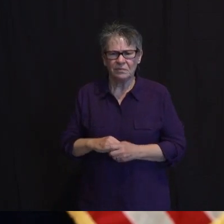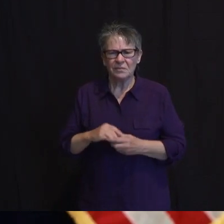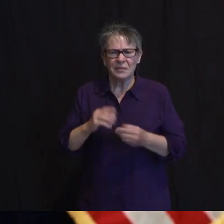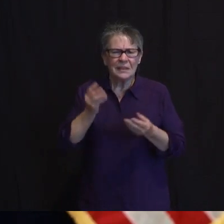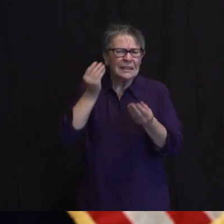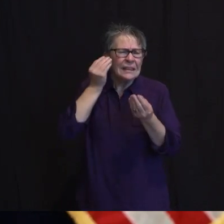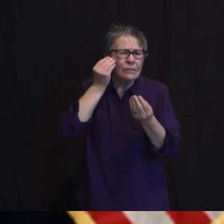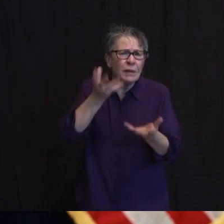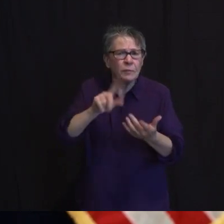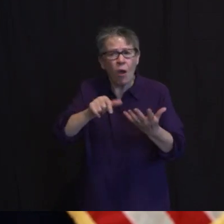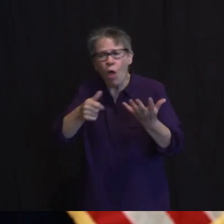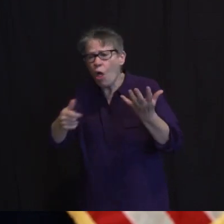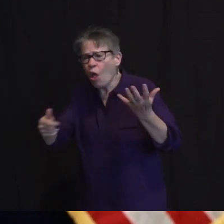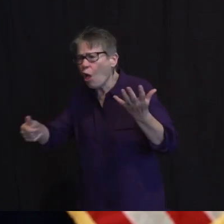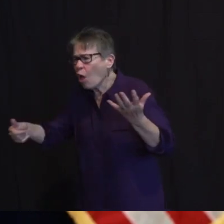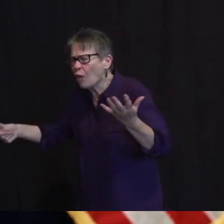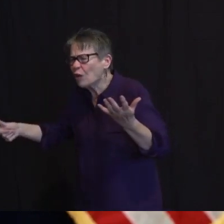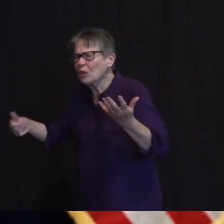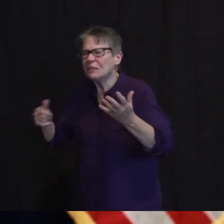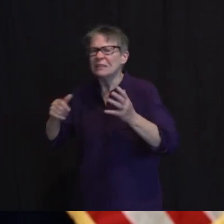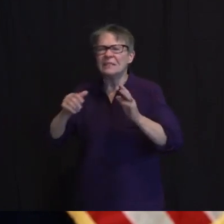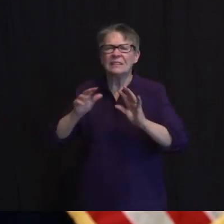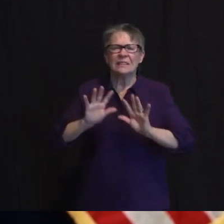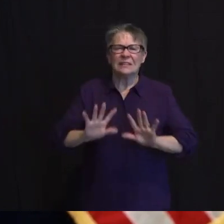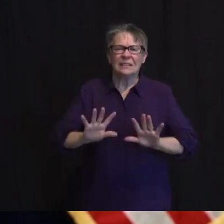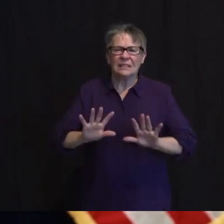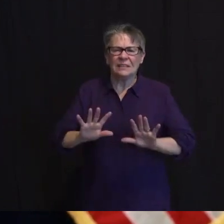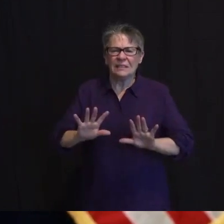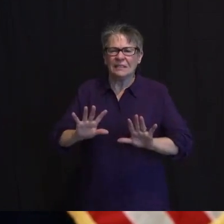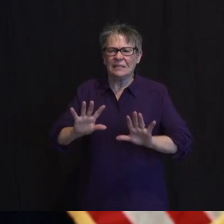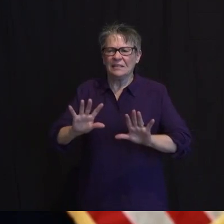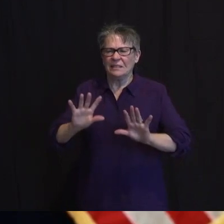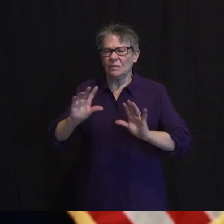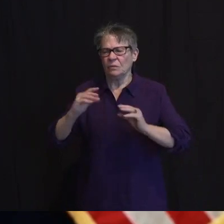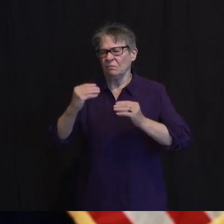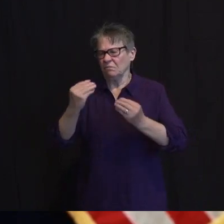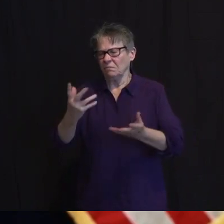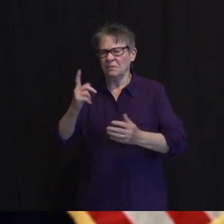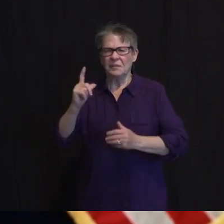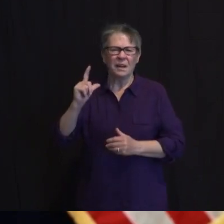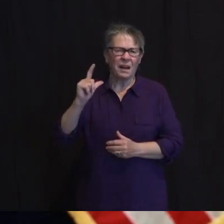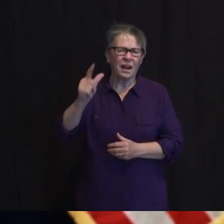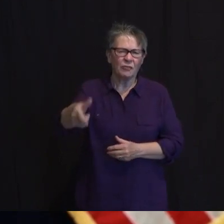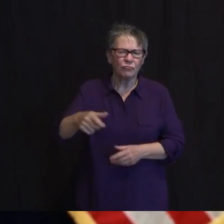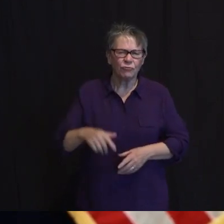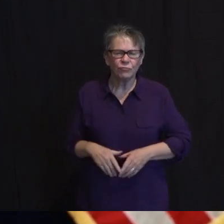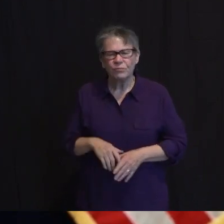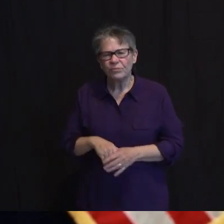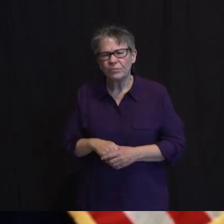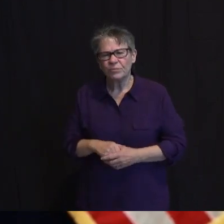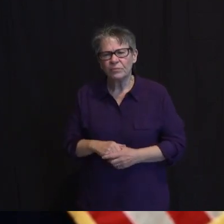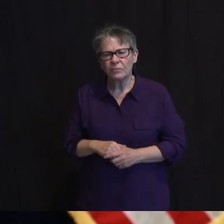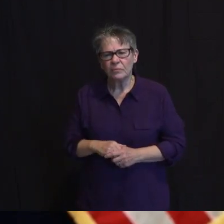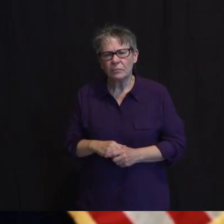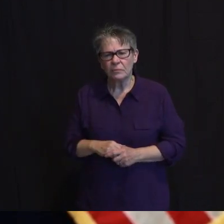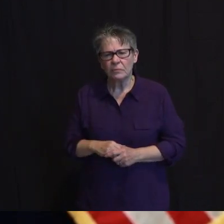Folks, thank you for your patience today, in particular because we moved this not once, we moved it twice, so that was not our intention.